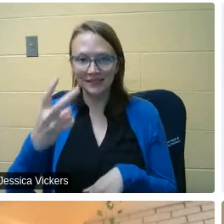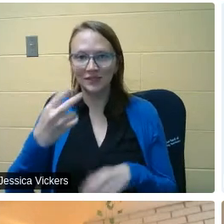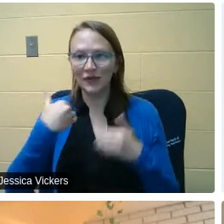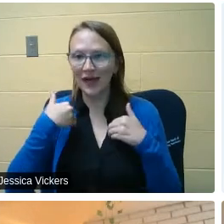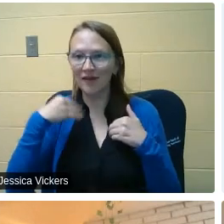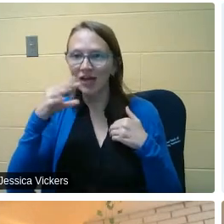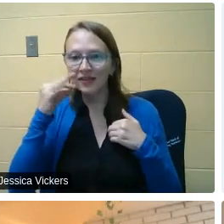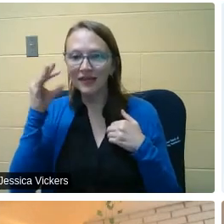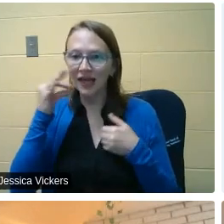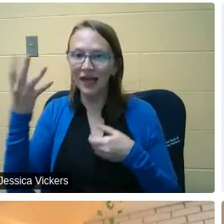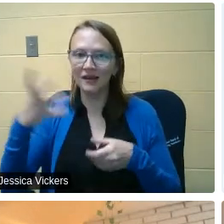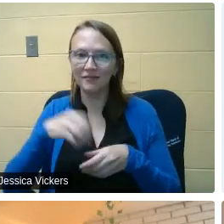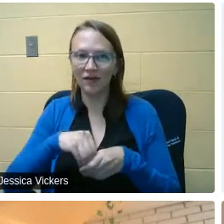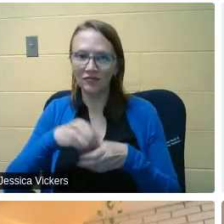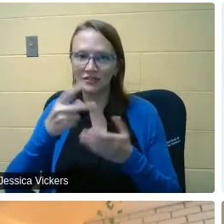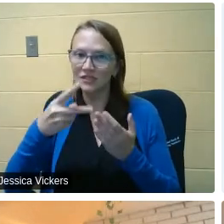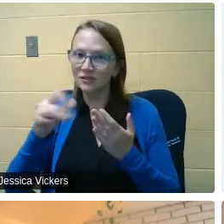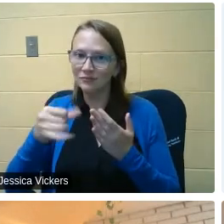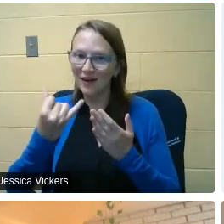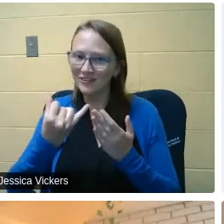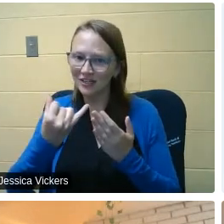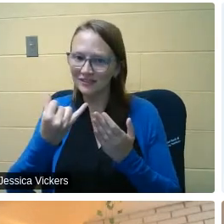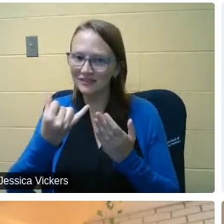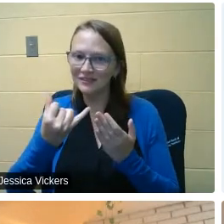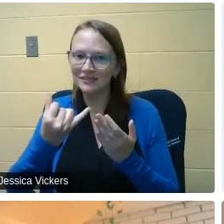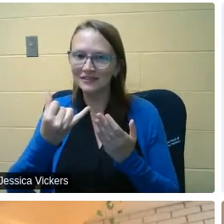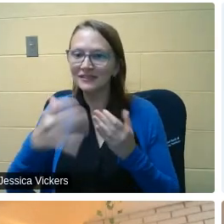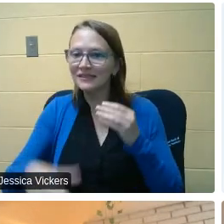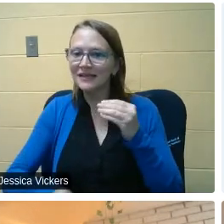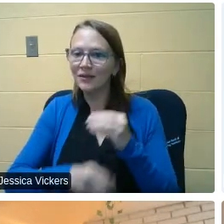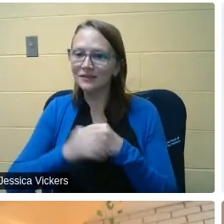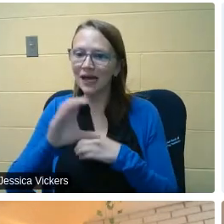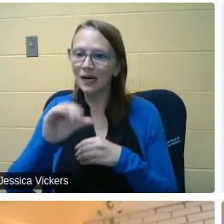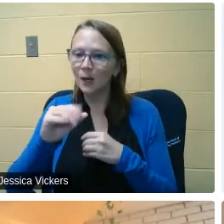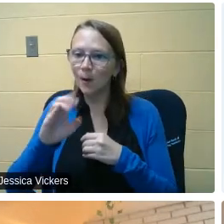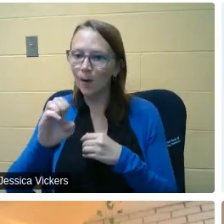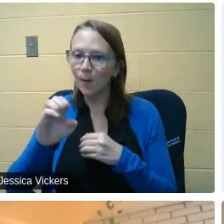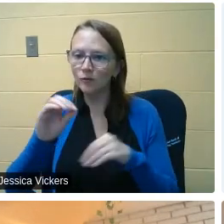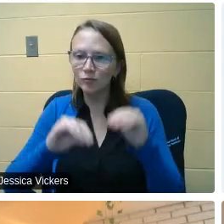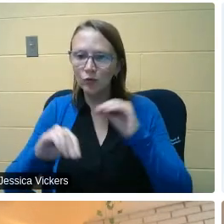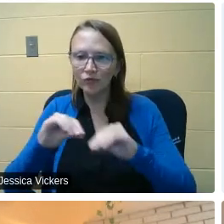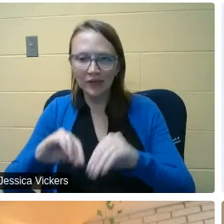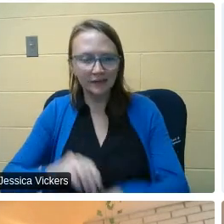and let's make it do something. Let's say,